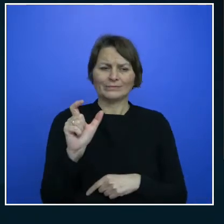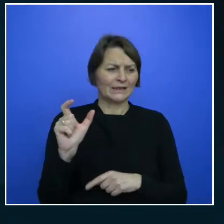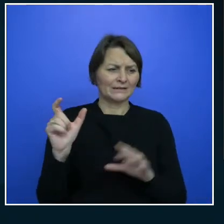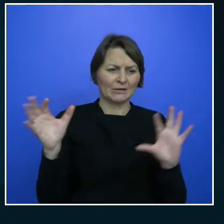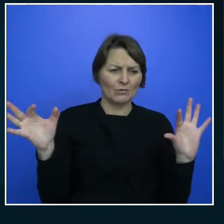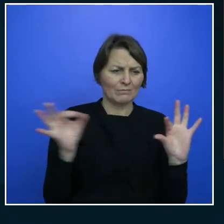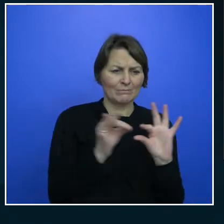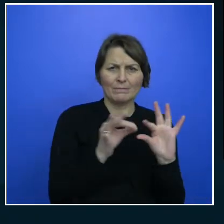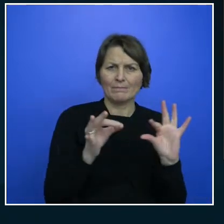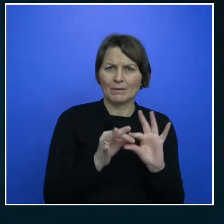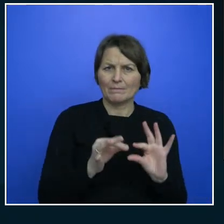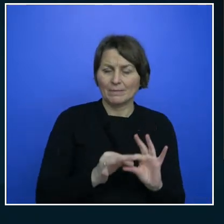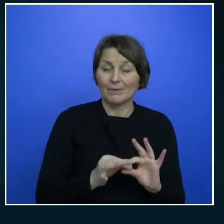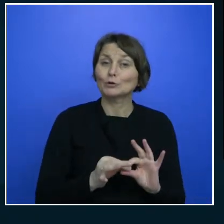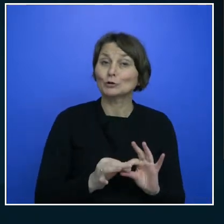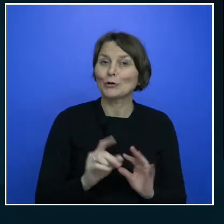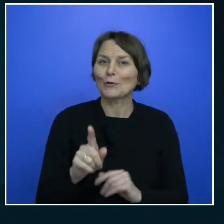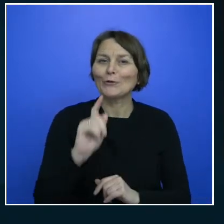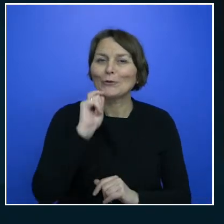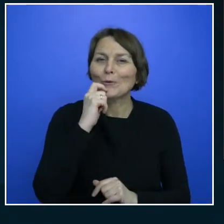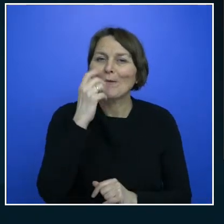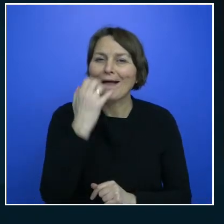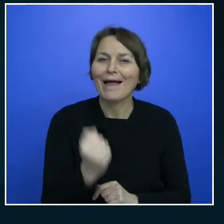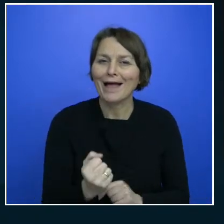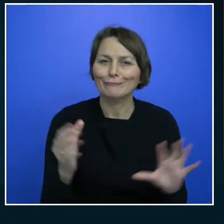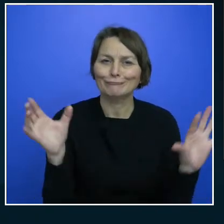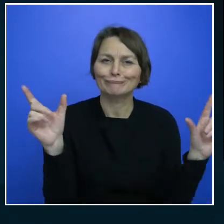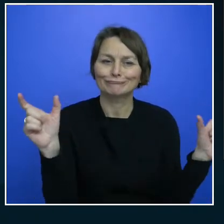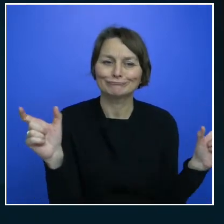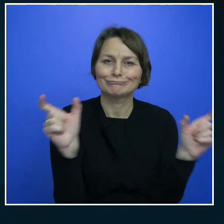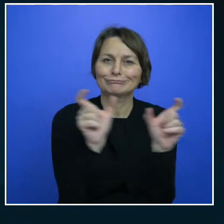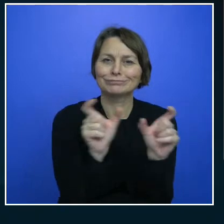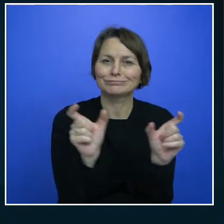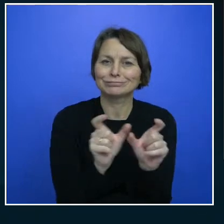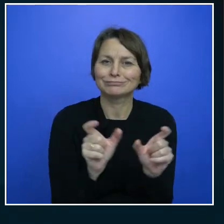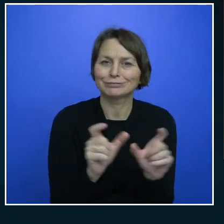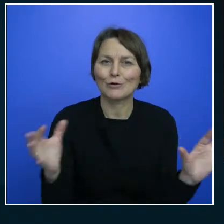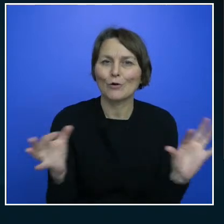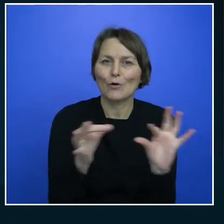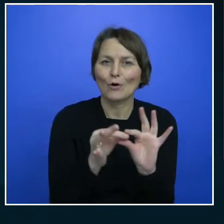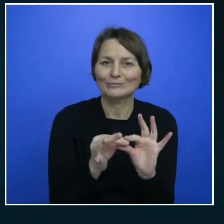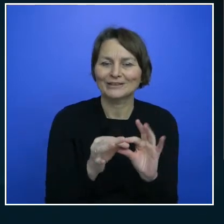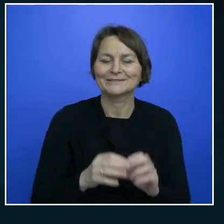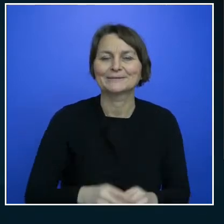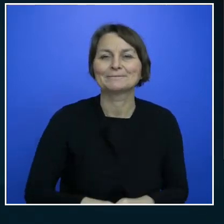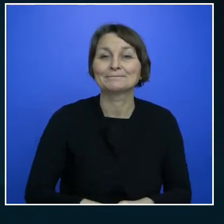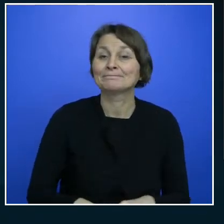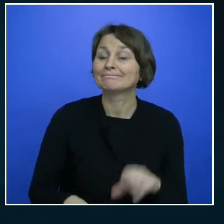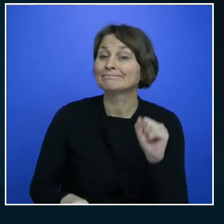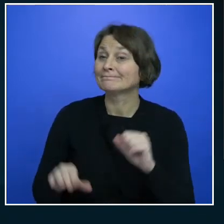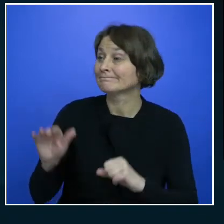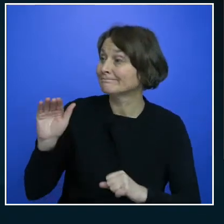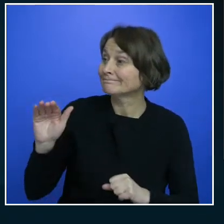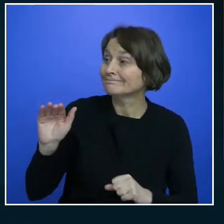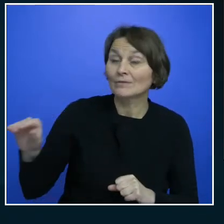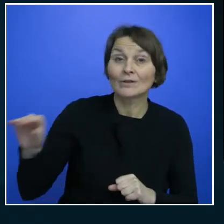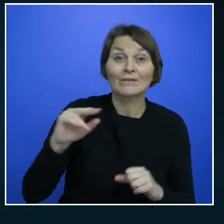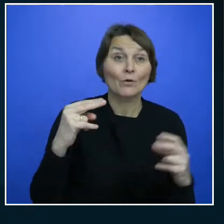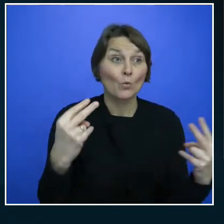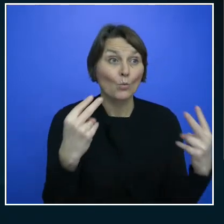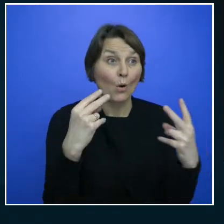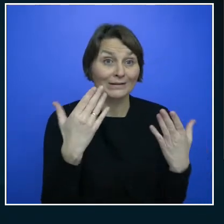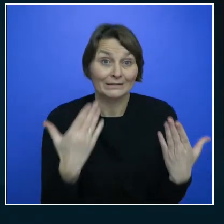cool feature that they have that as an implicit in there now. Yeah, for those of you who are watching